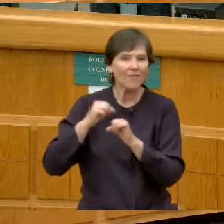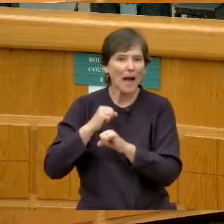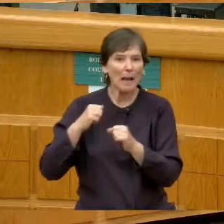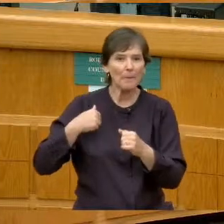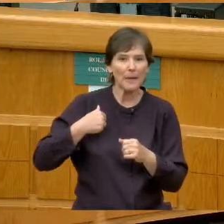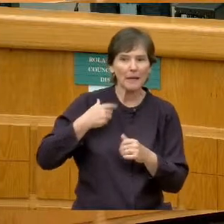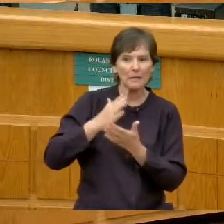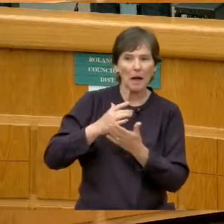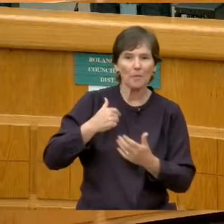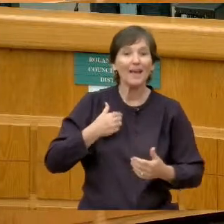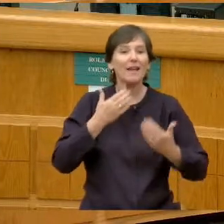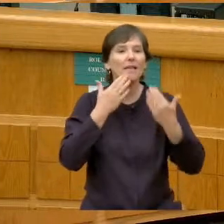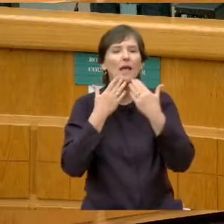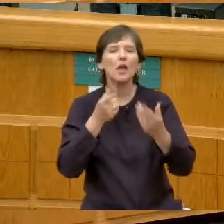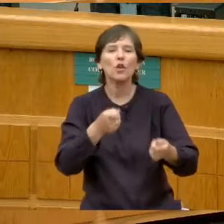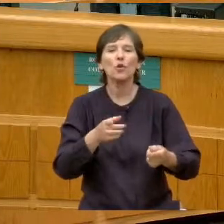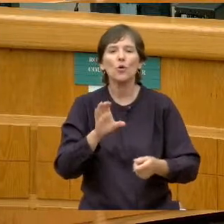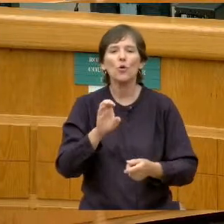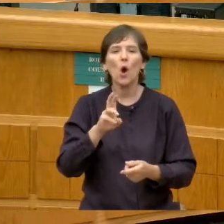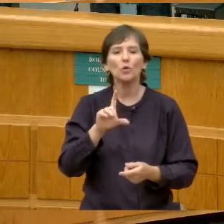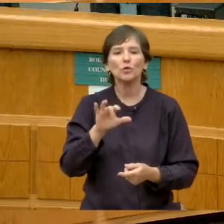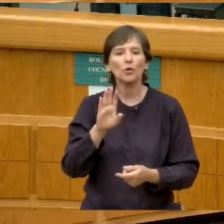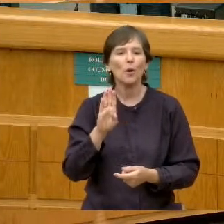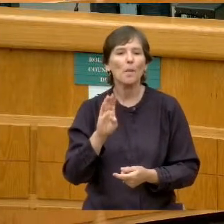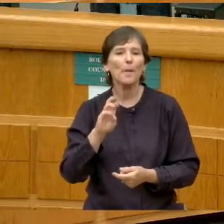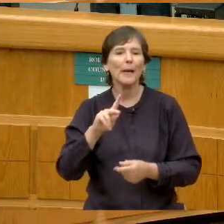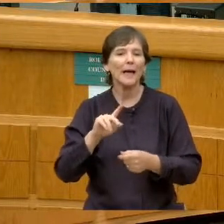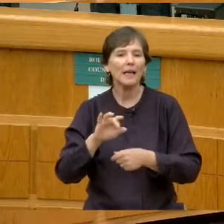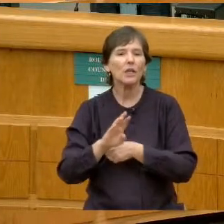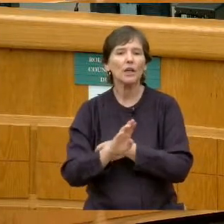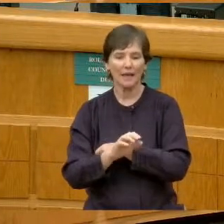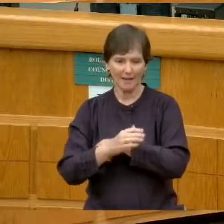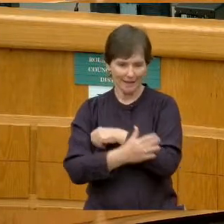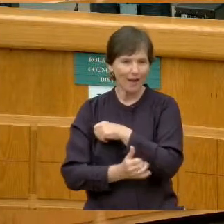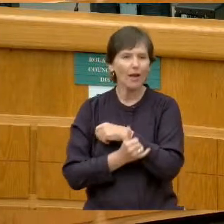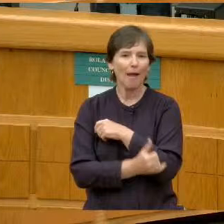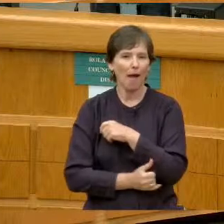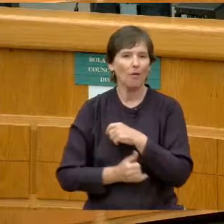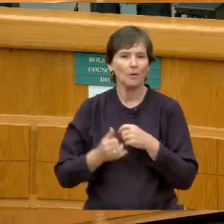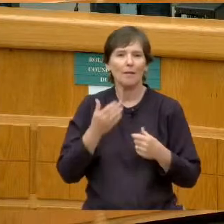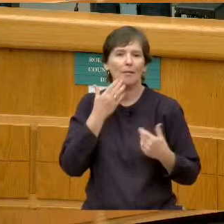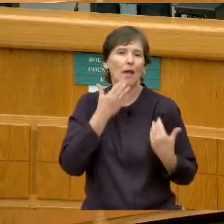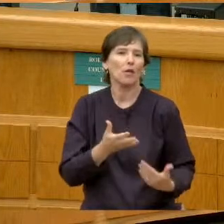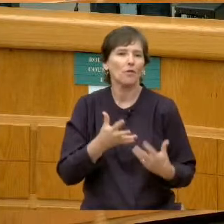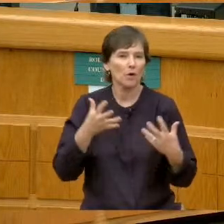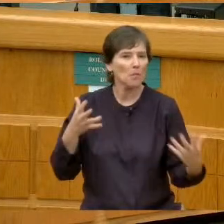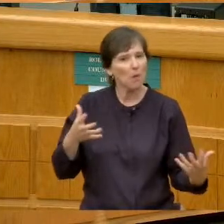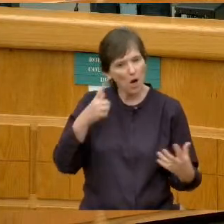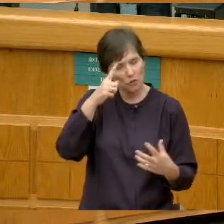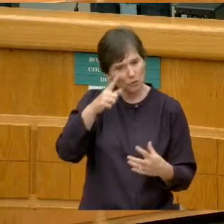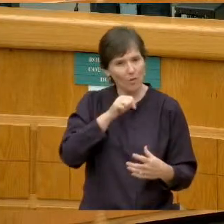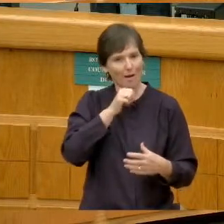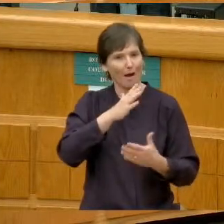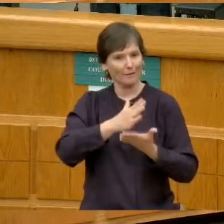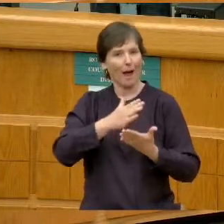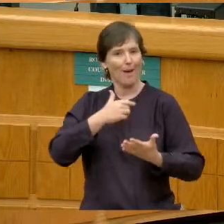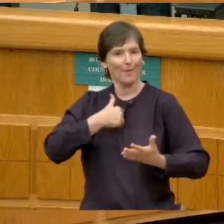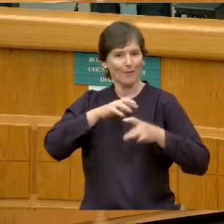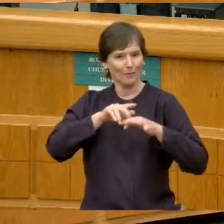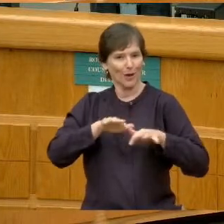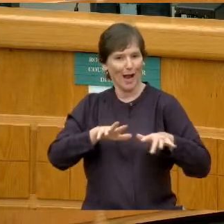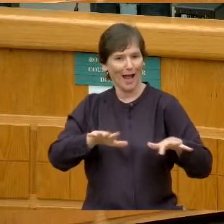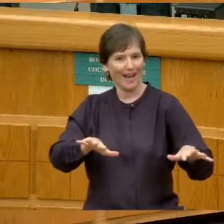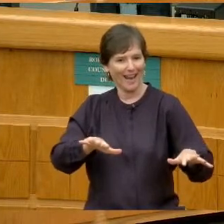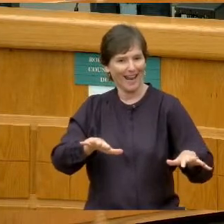not using those tools and allowing me to continue to jump to you and others quite easily and continue to send